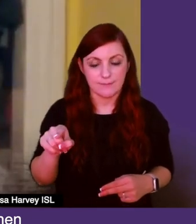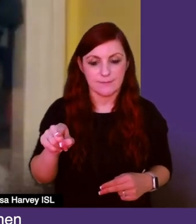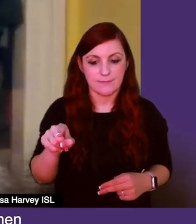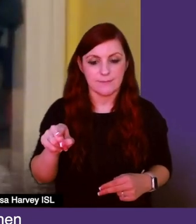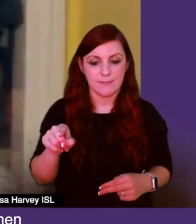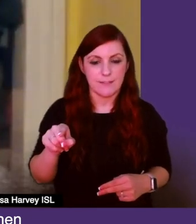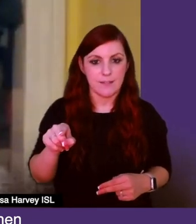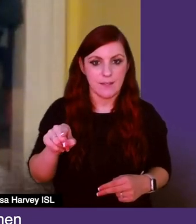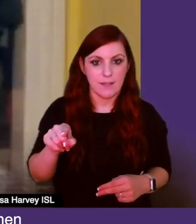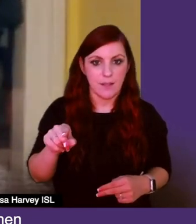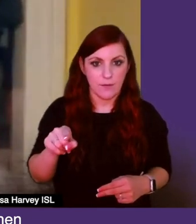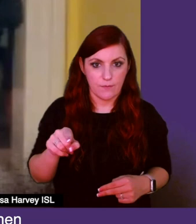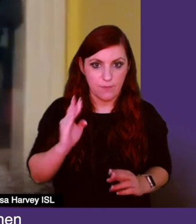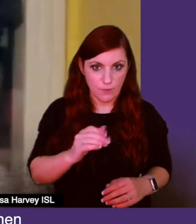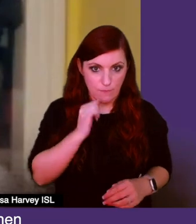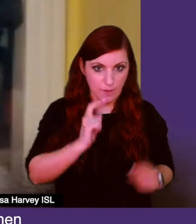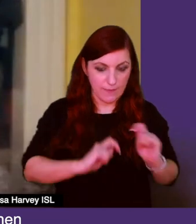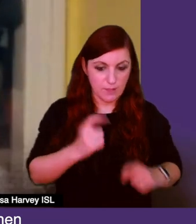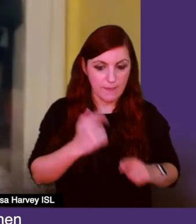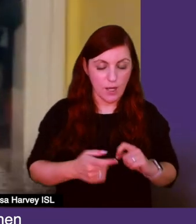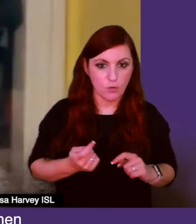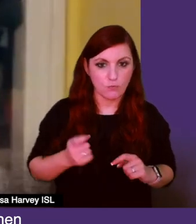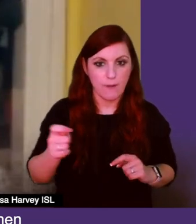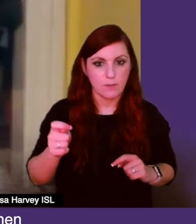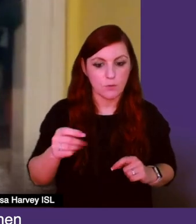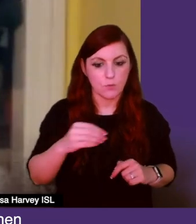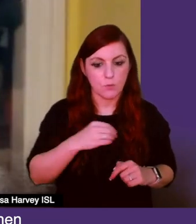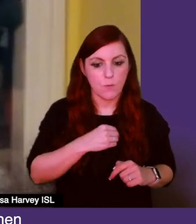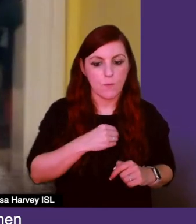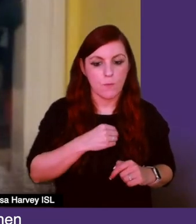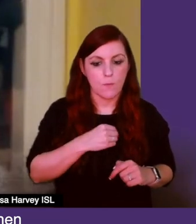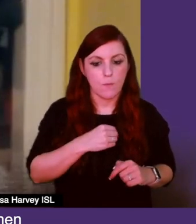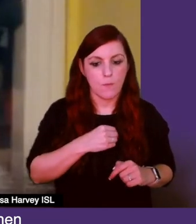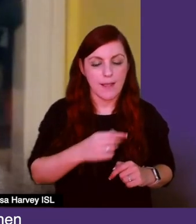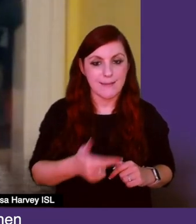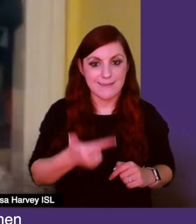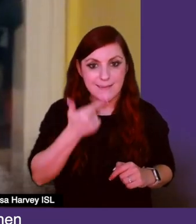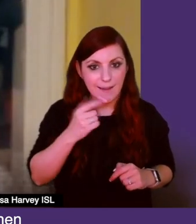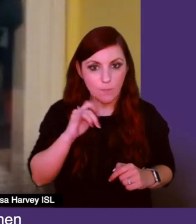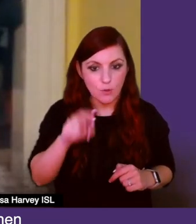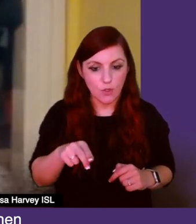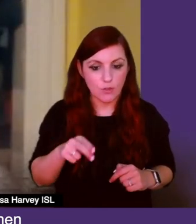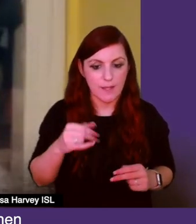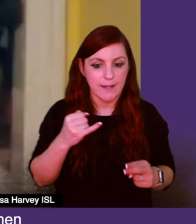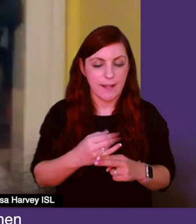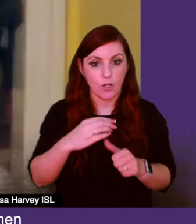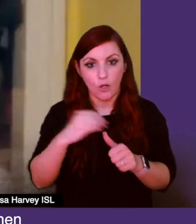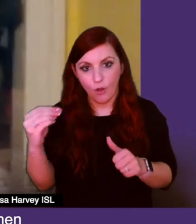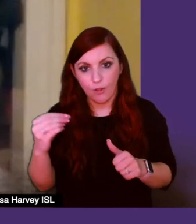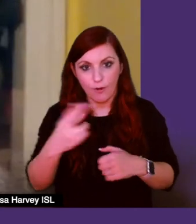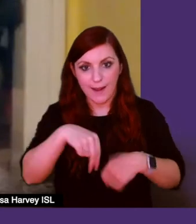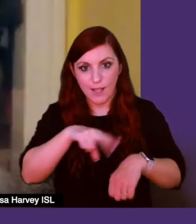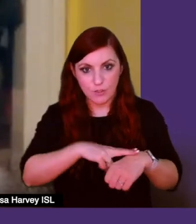then went on to do a second production at the National Theatre.